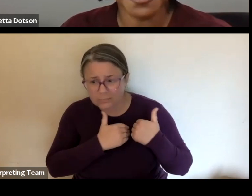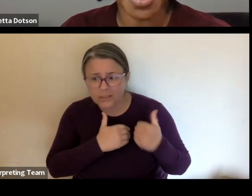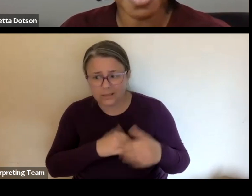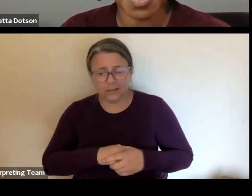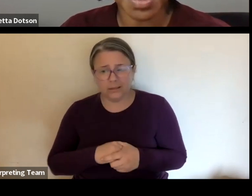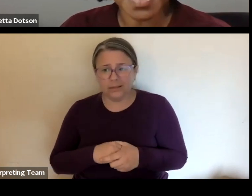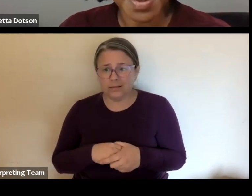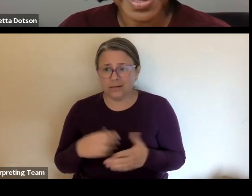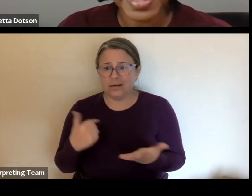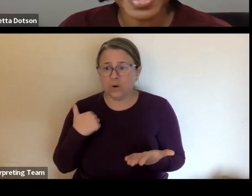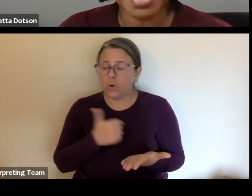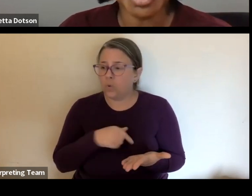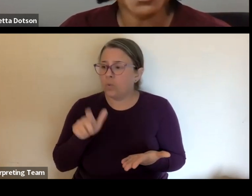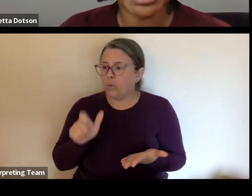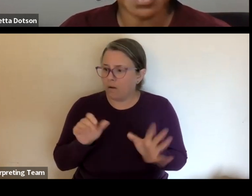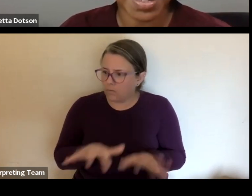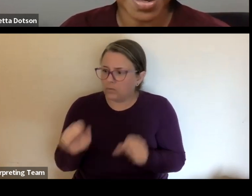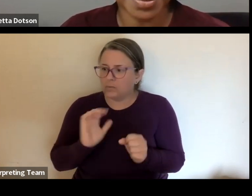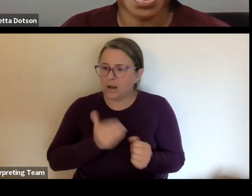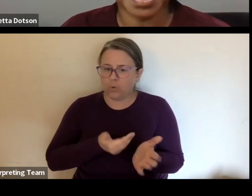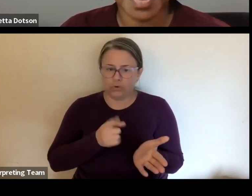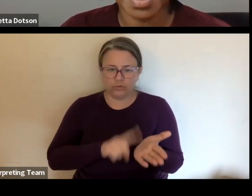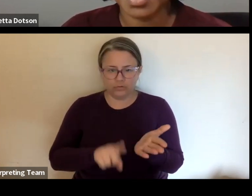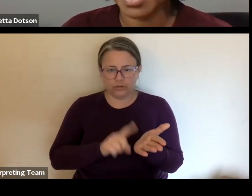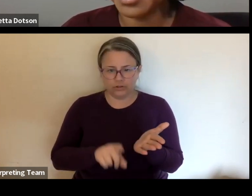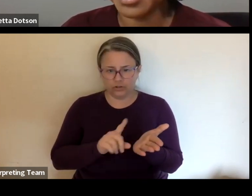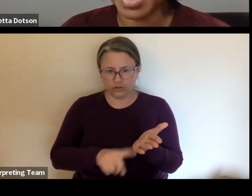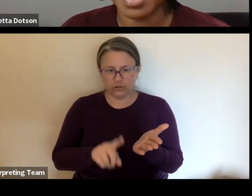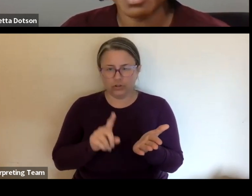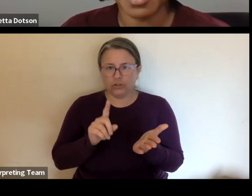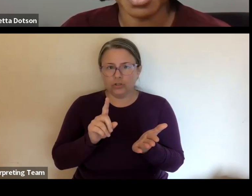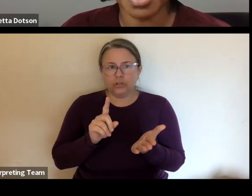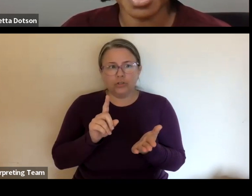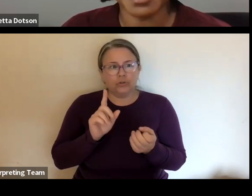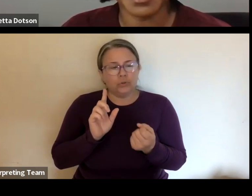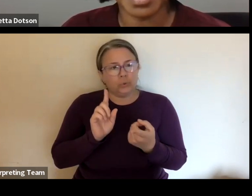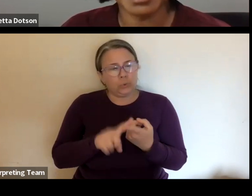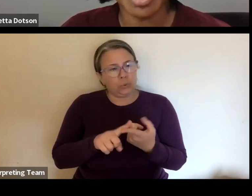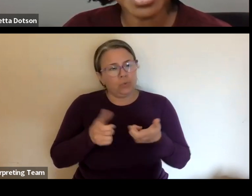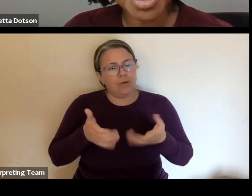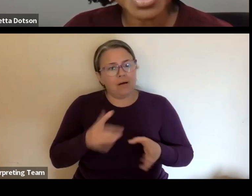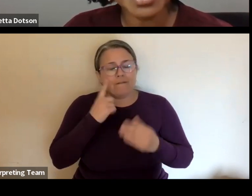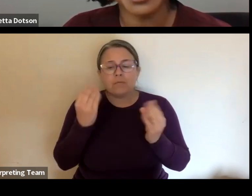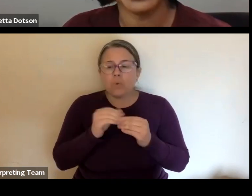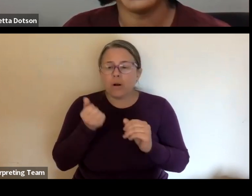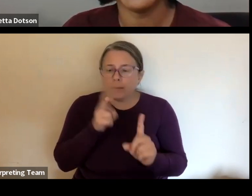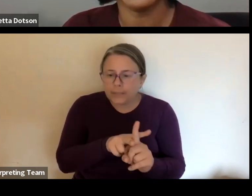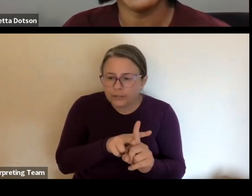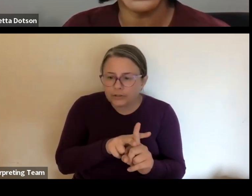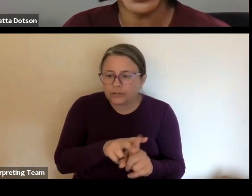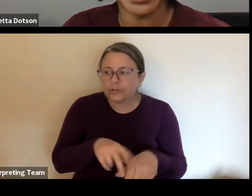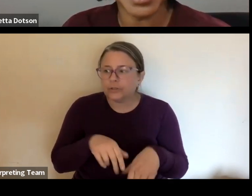it applicable and accessible for everyone to the best that we can. Understanding that there